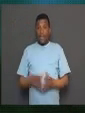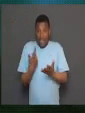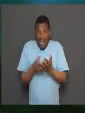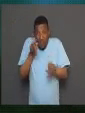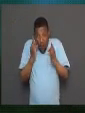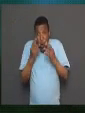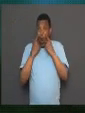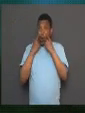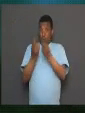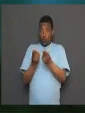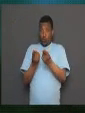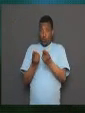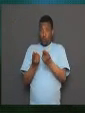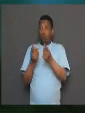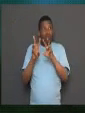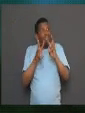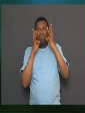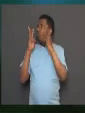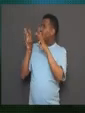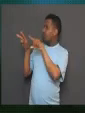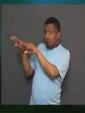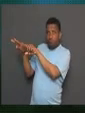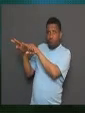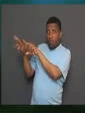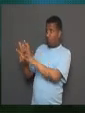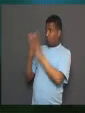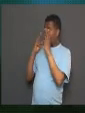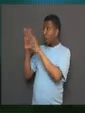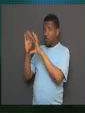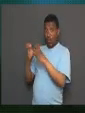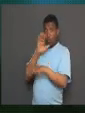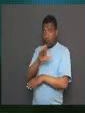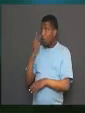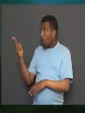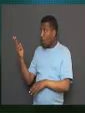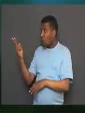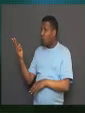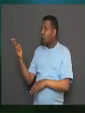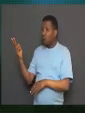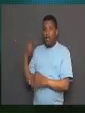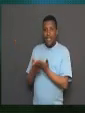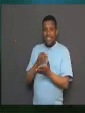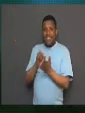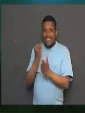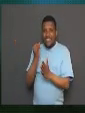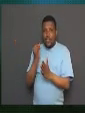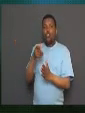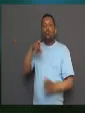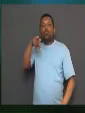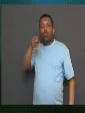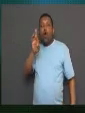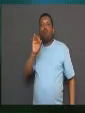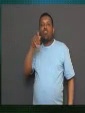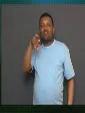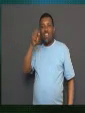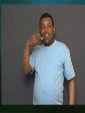If you look out of the window of your classroom, it is the troposphere